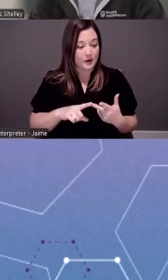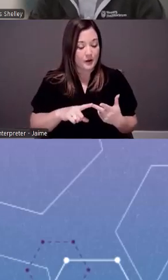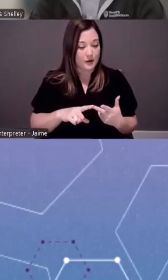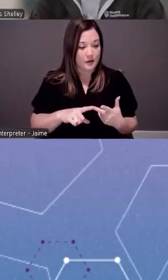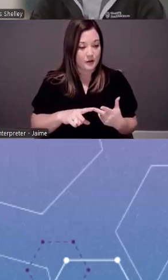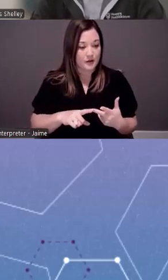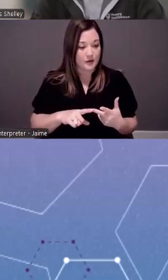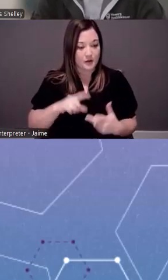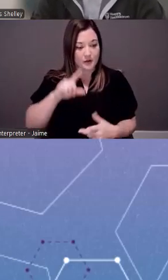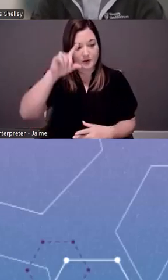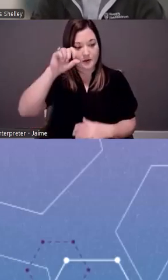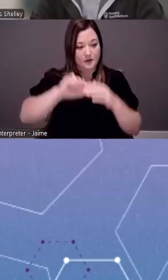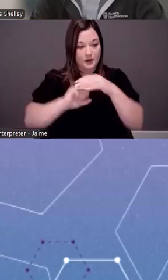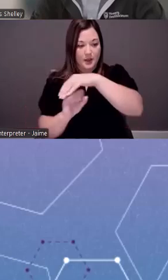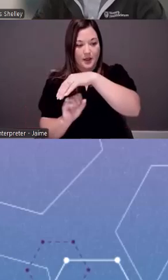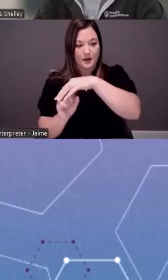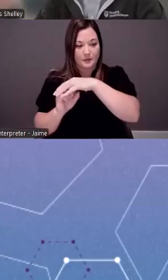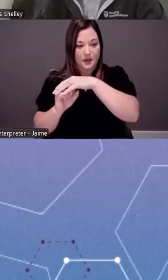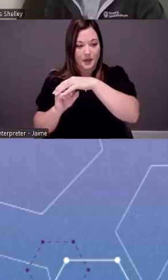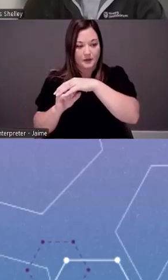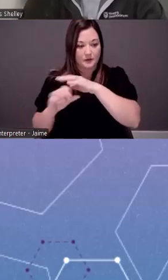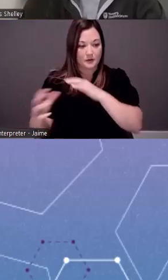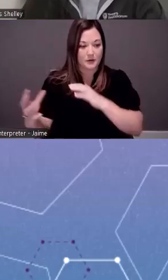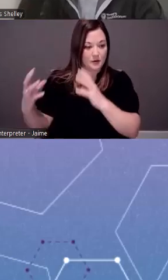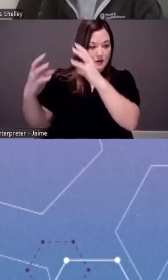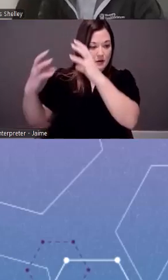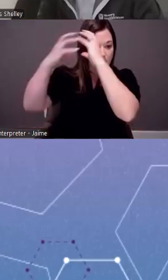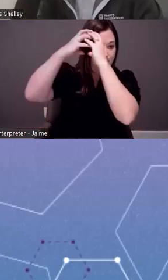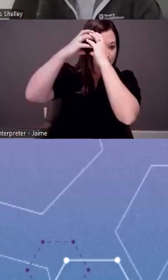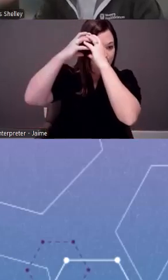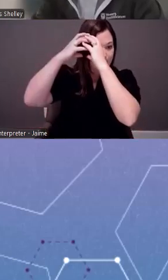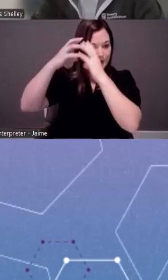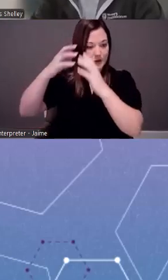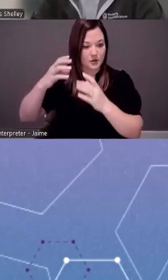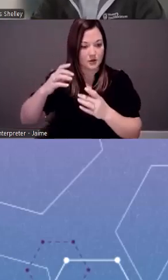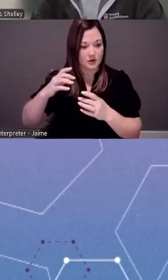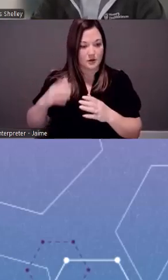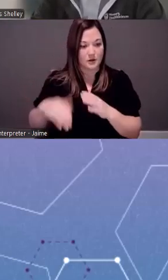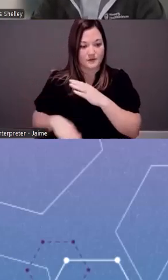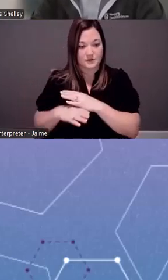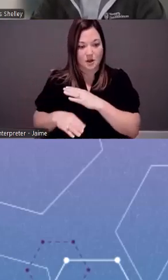of soccer change a young boy's cognitive function?